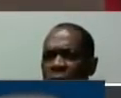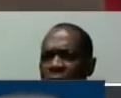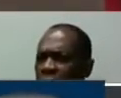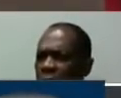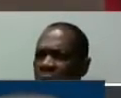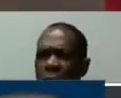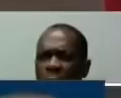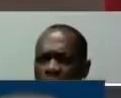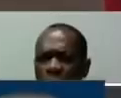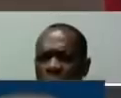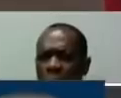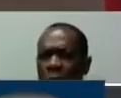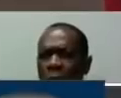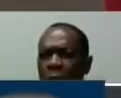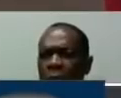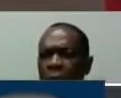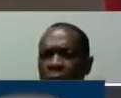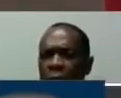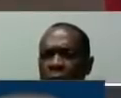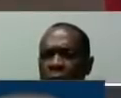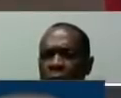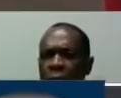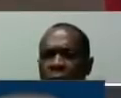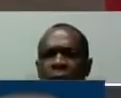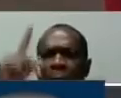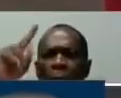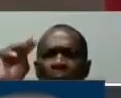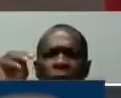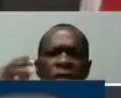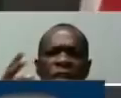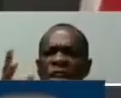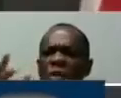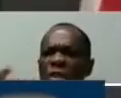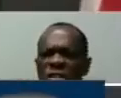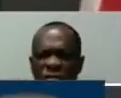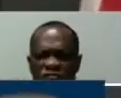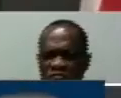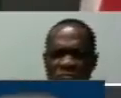Excuse me. It's not that the Prime Minister wants to throw his weight around.